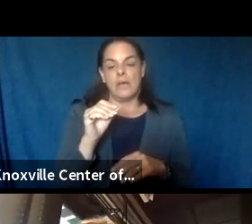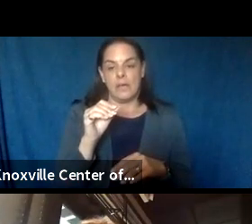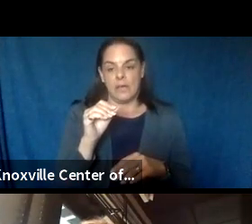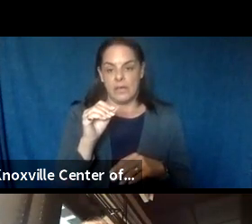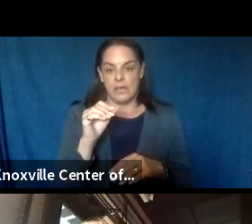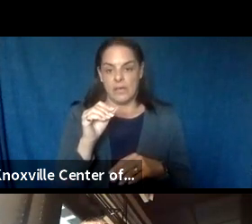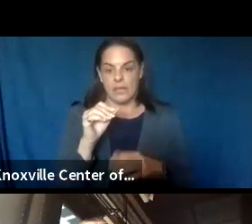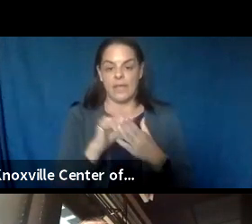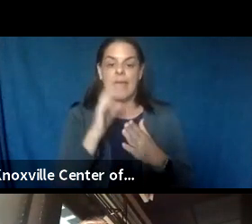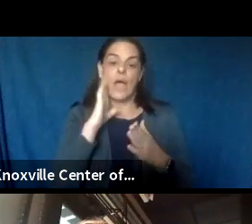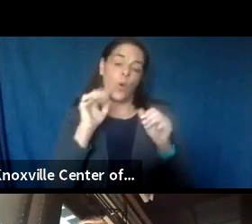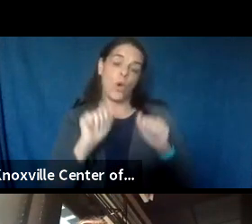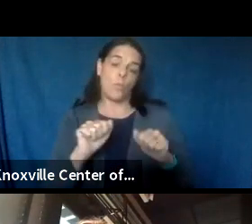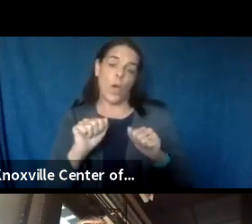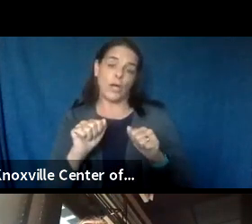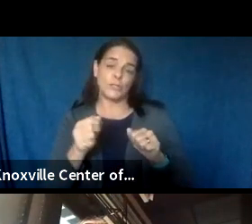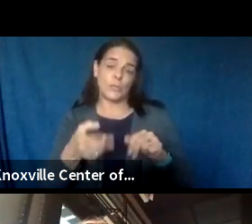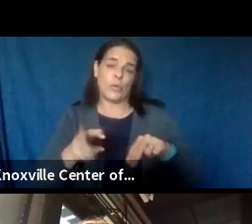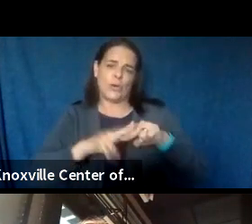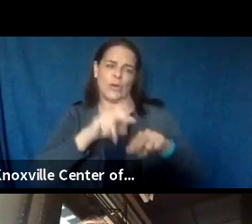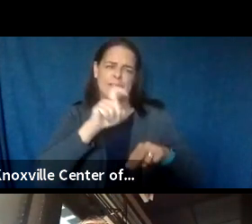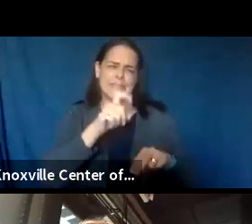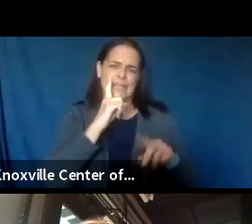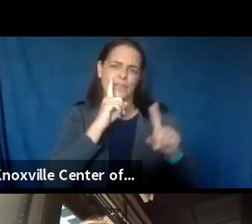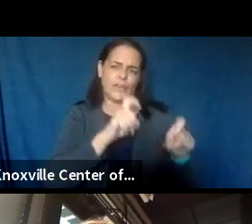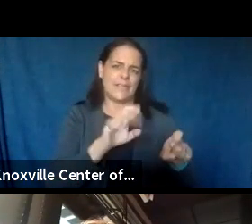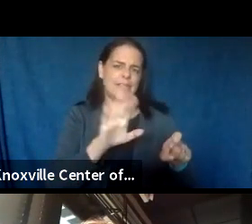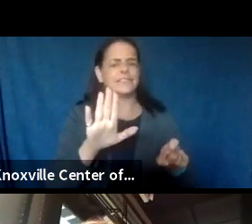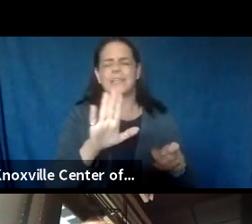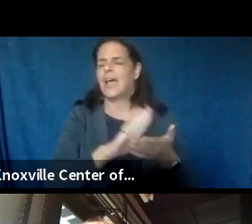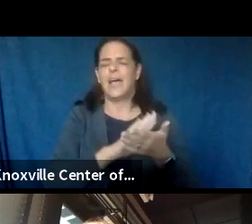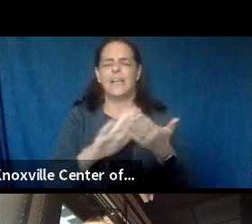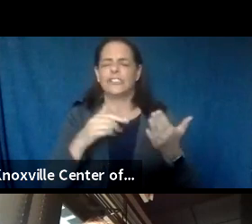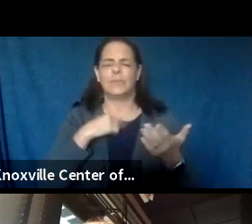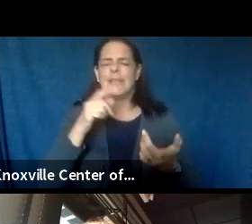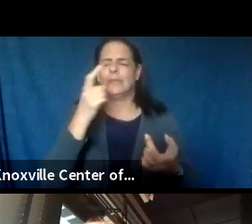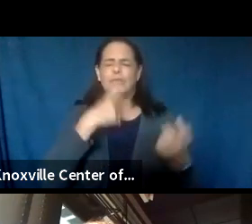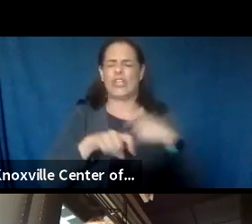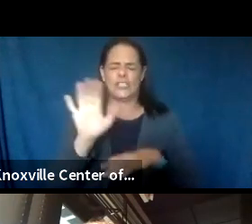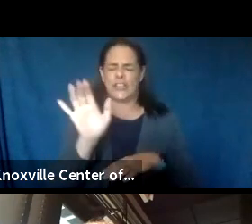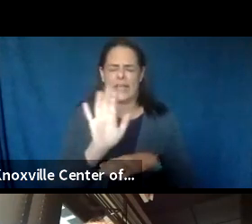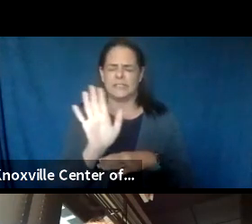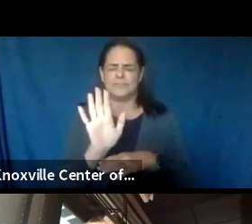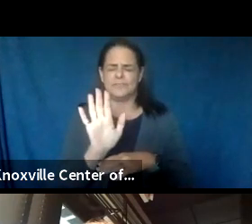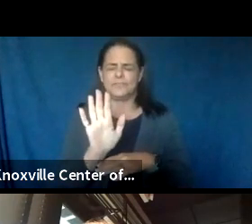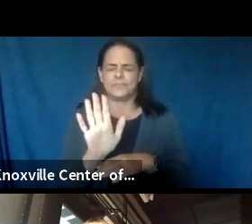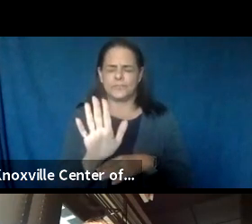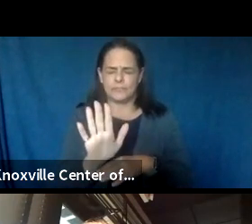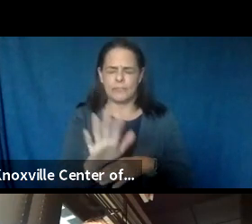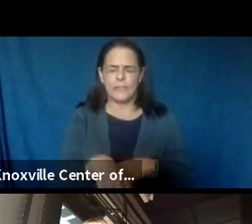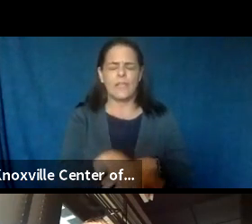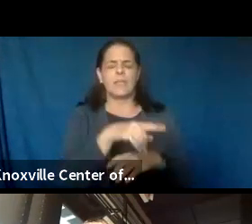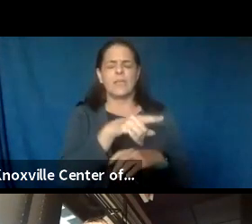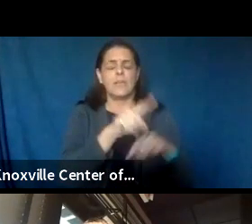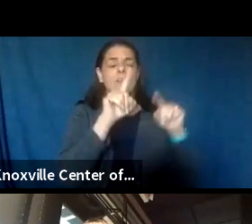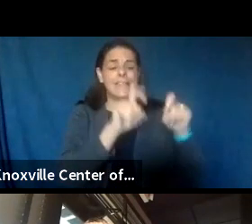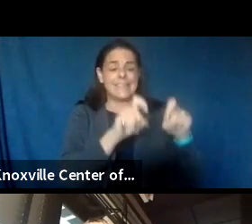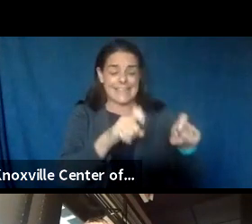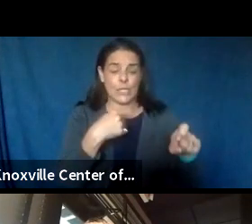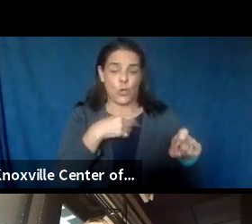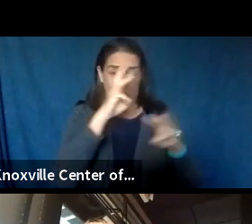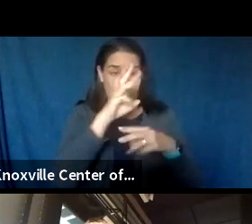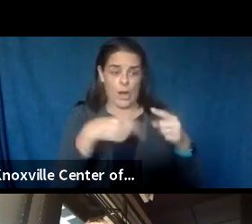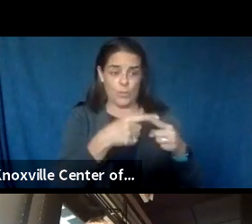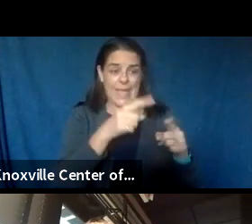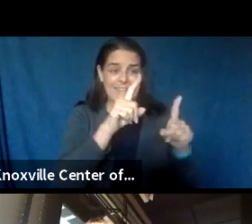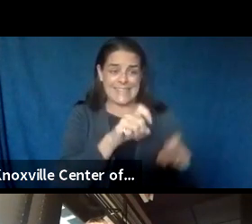potentially increase the need for testing. But sorry, let me flip that backwards. With testing, it's actually, we're worried about testing rates